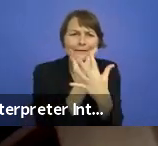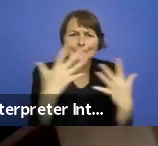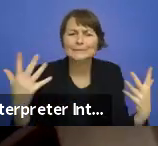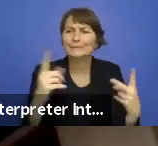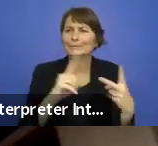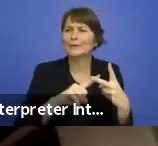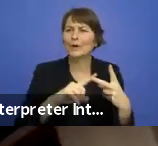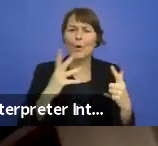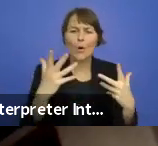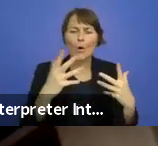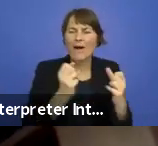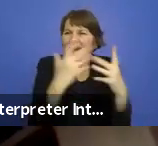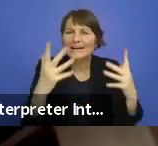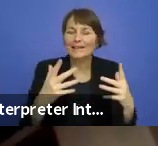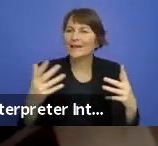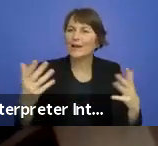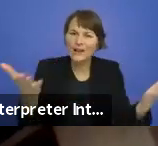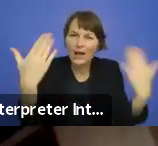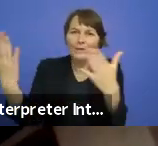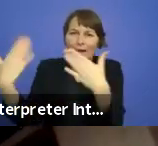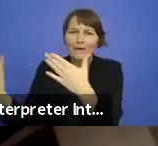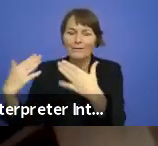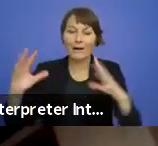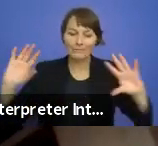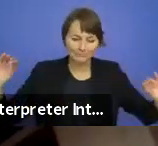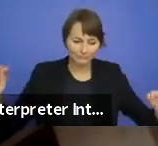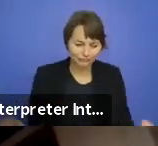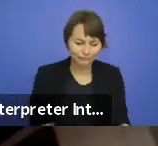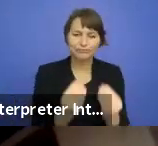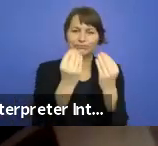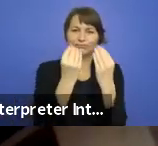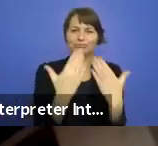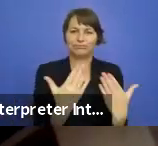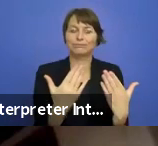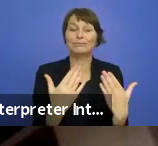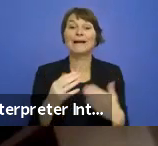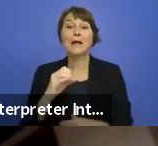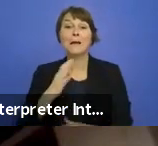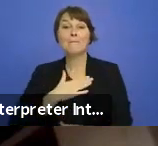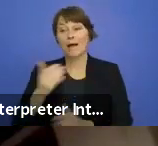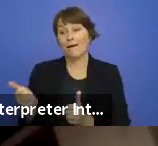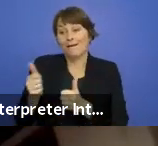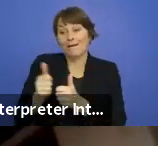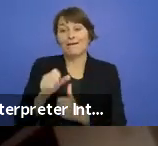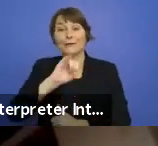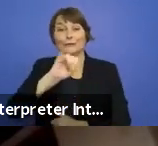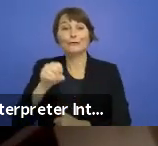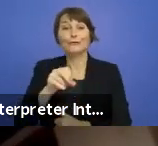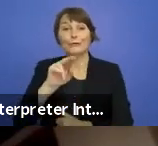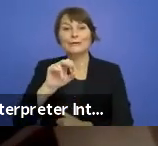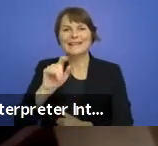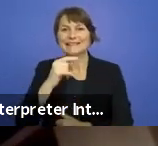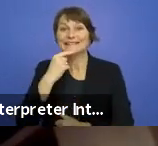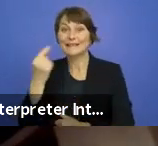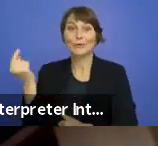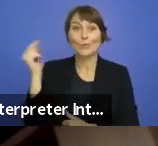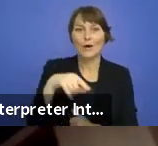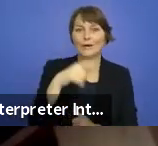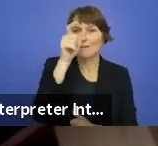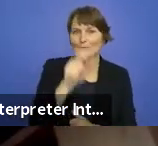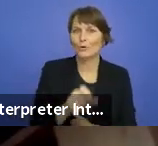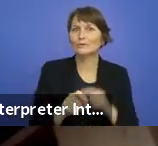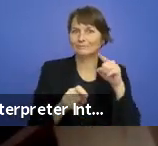Judith sent me Patrick Orednick's brilliant Czech novel Europeana and suggested I direct it. This inventive text